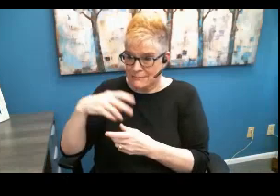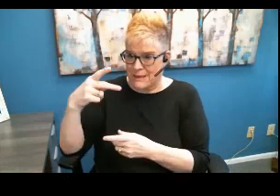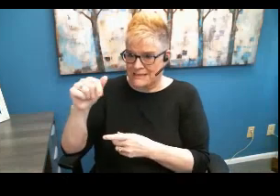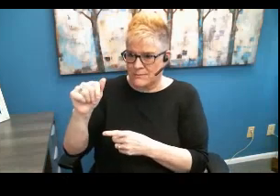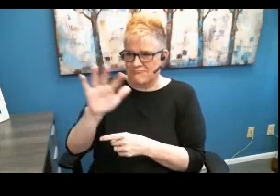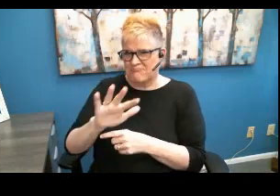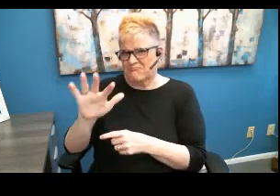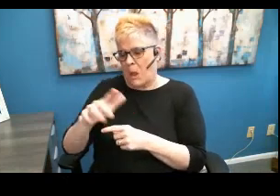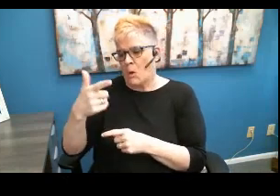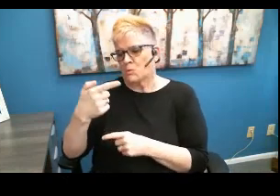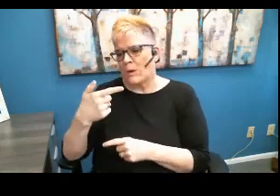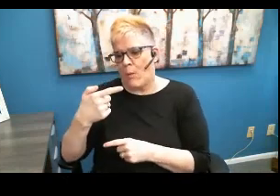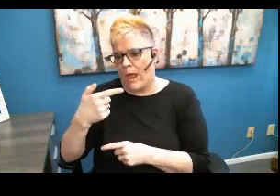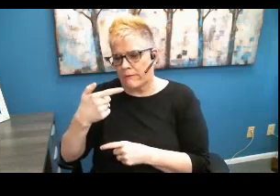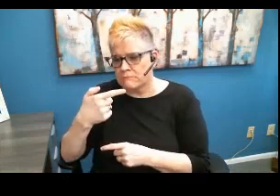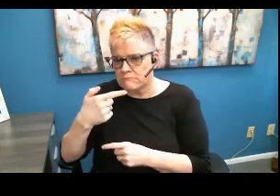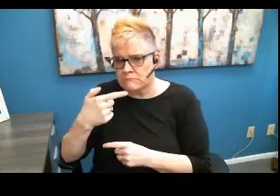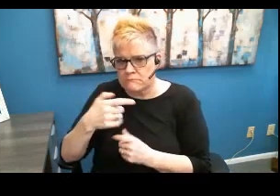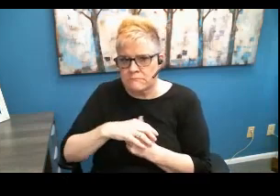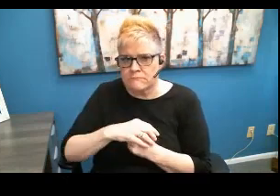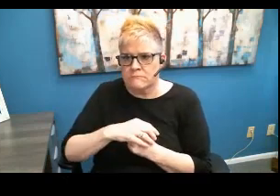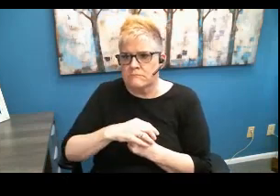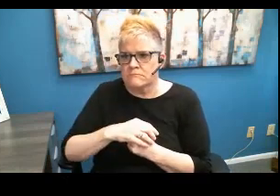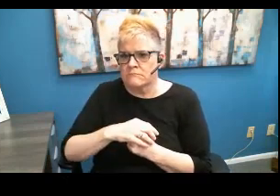about 21.